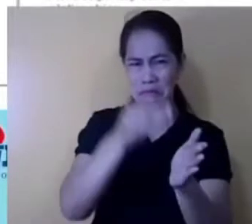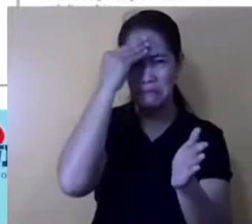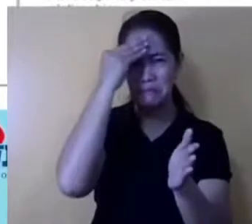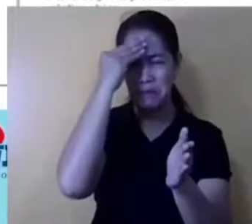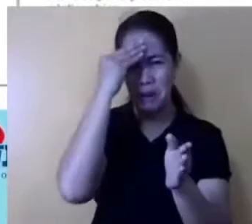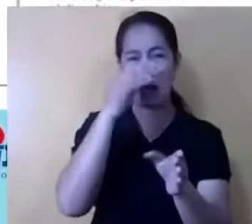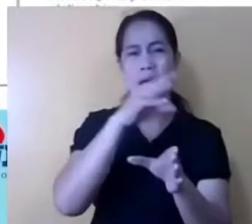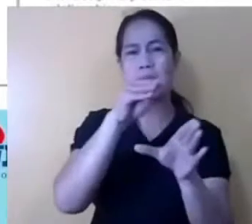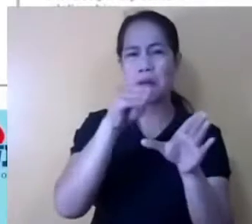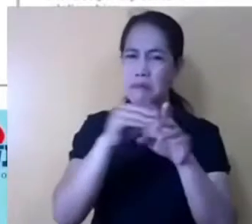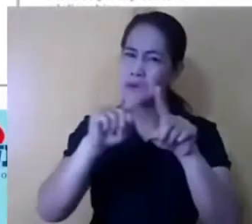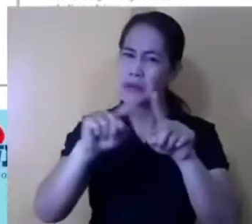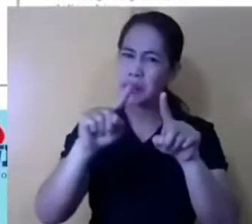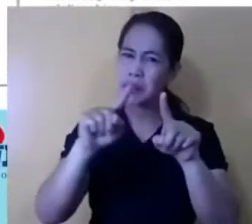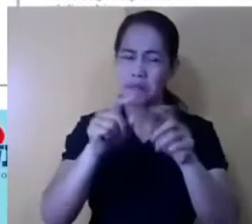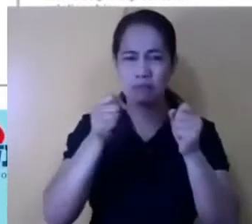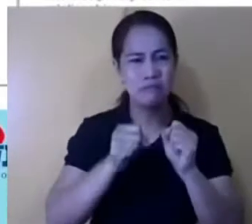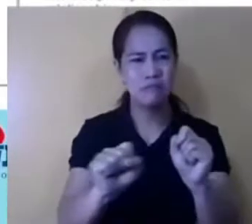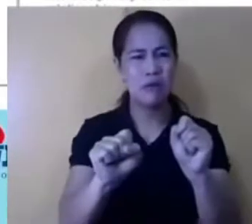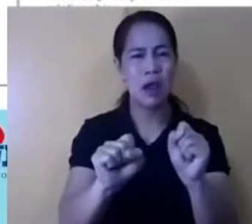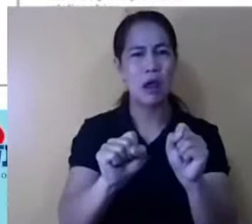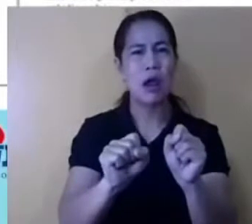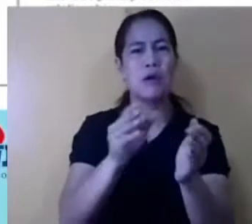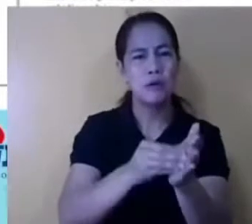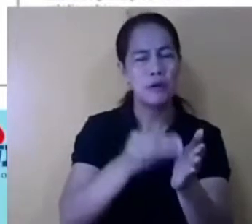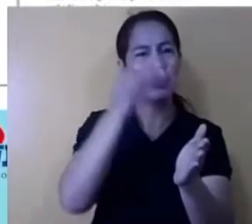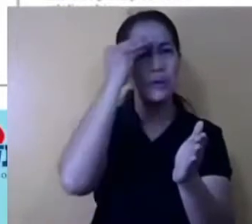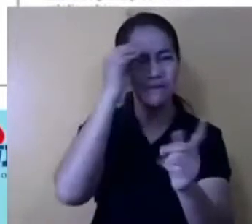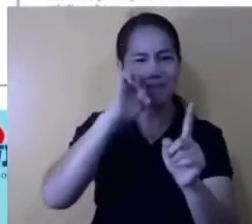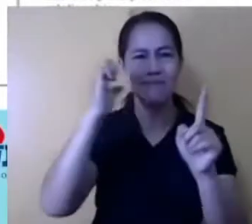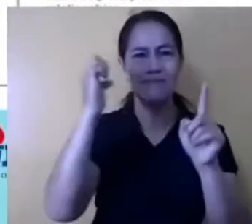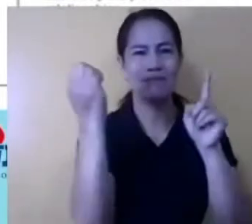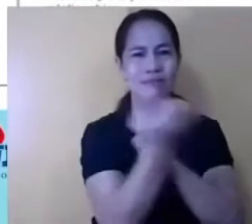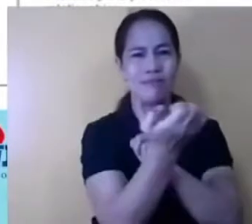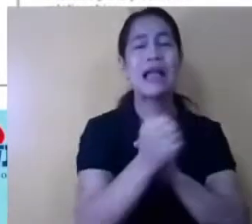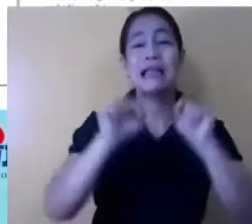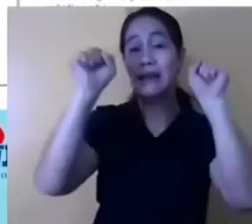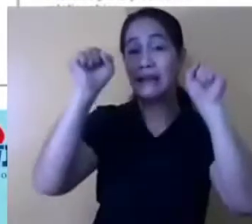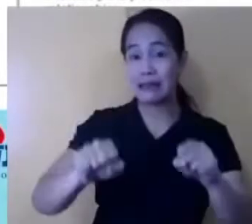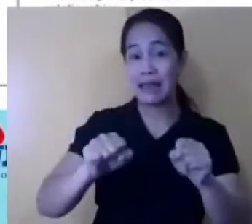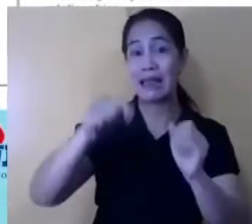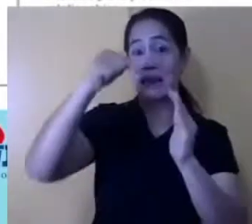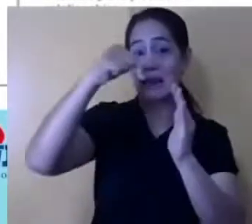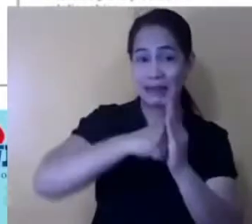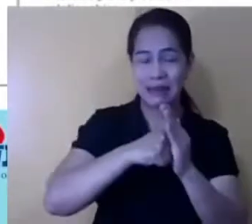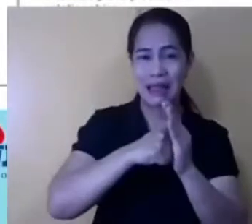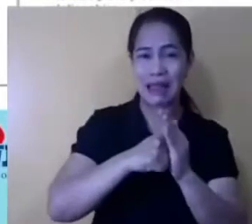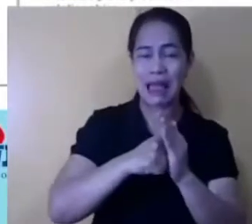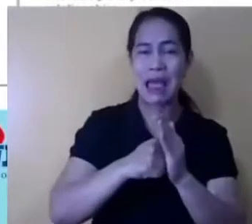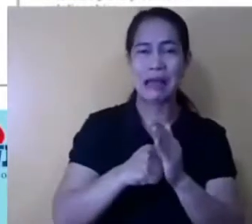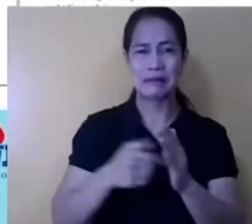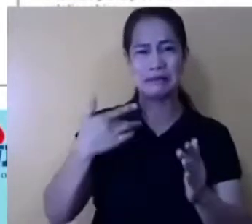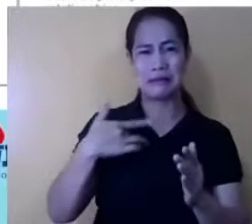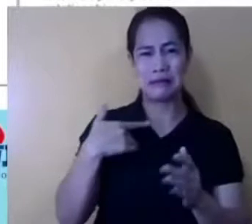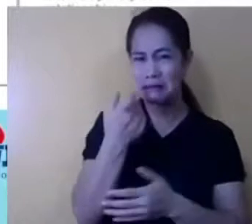that creates a conducive learning environment that enables an in-depth and sophisticated understanding of the